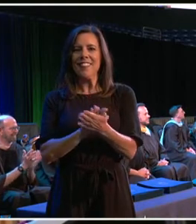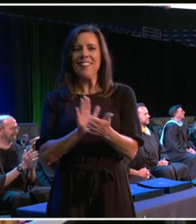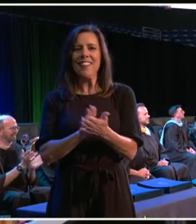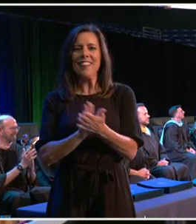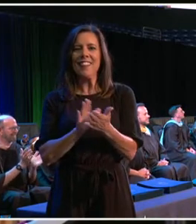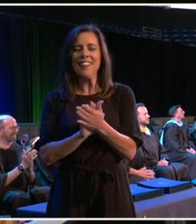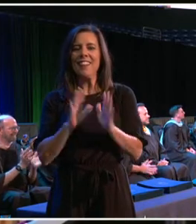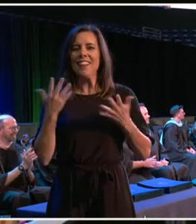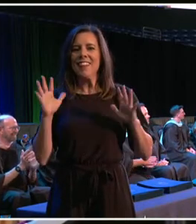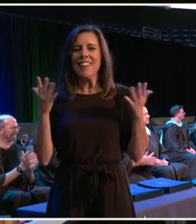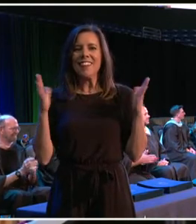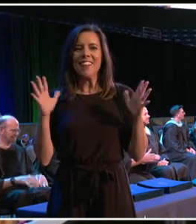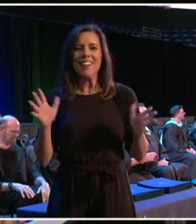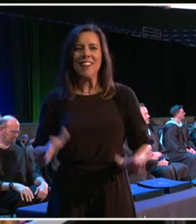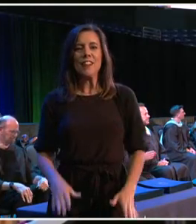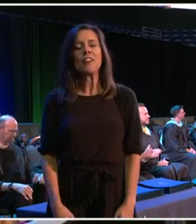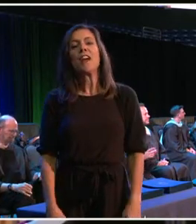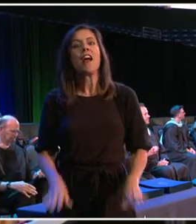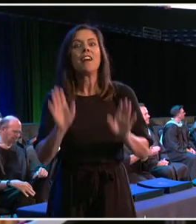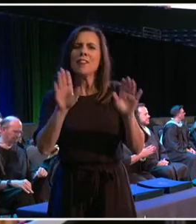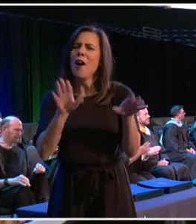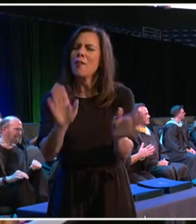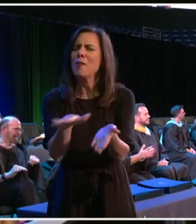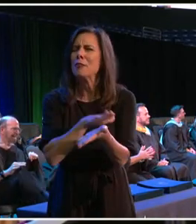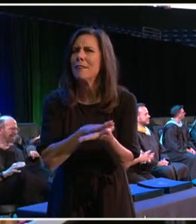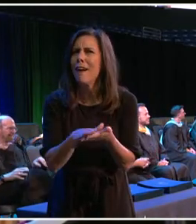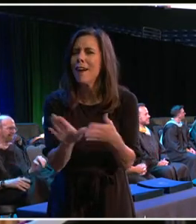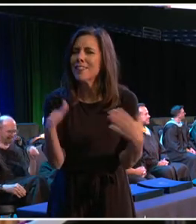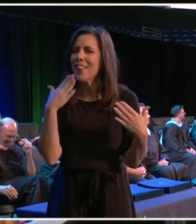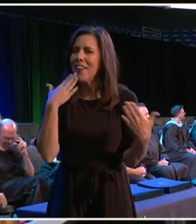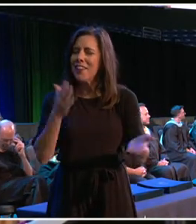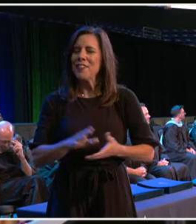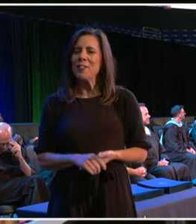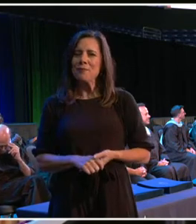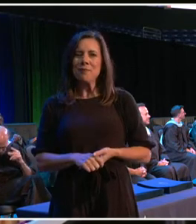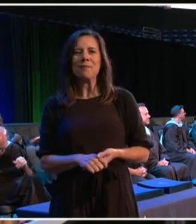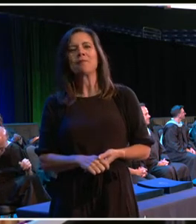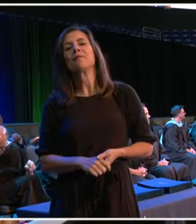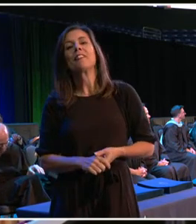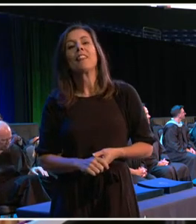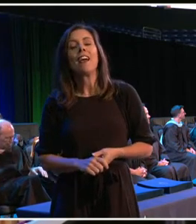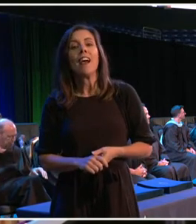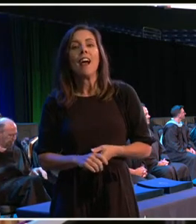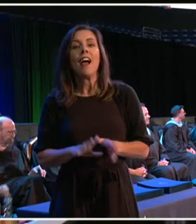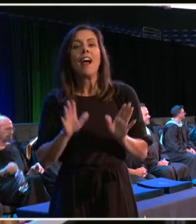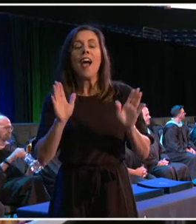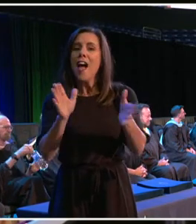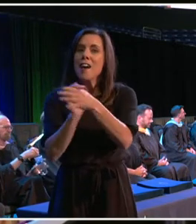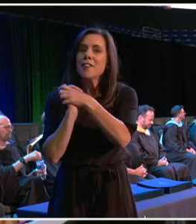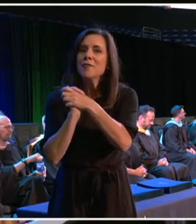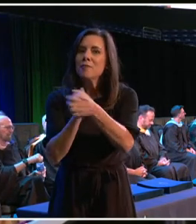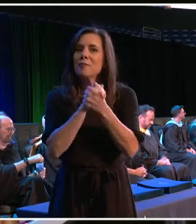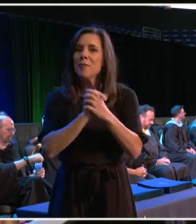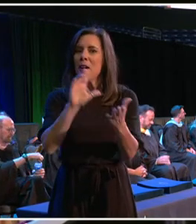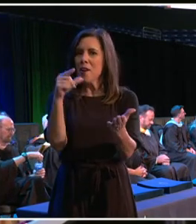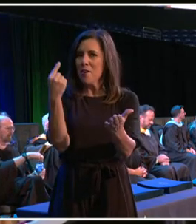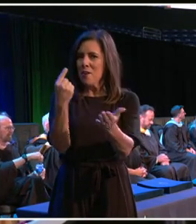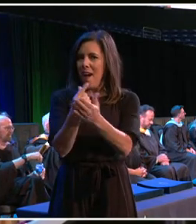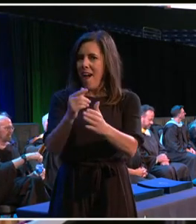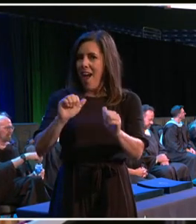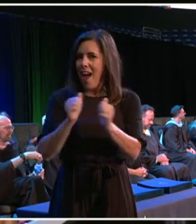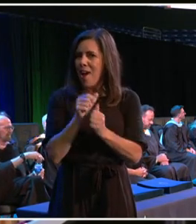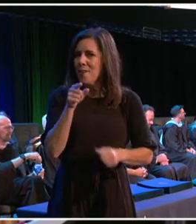Y'all are too kind. Thank you. Hey, 22 grads, how y'all